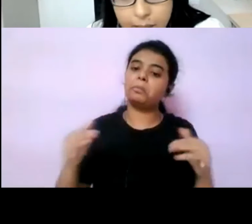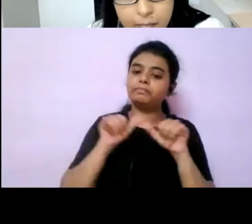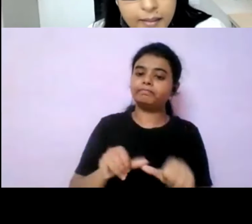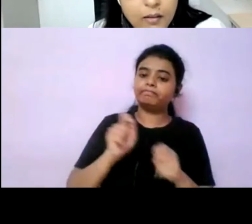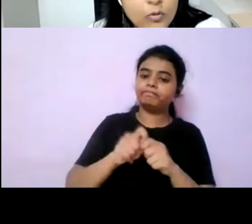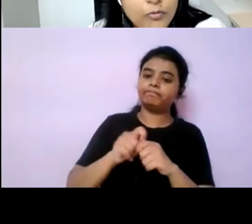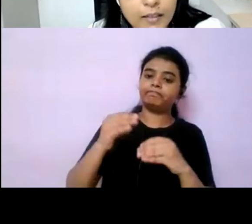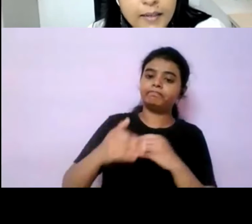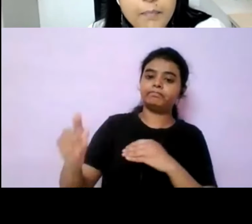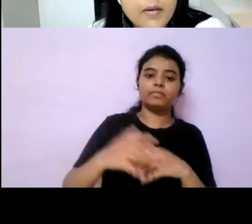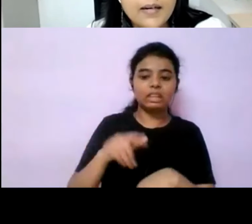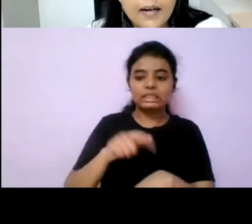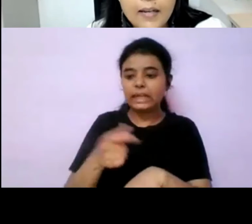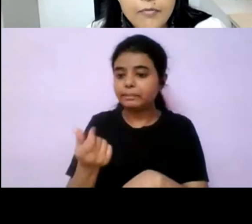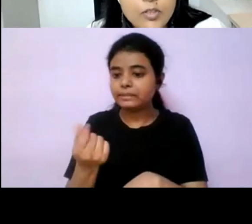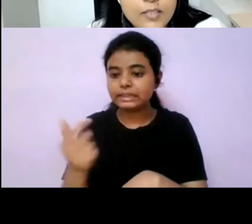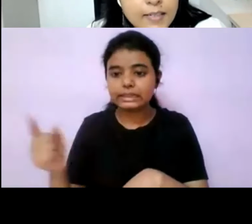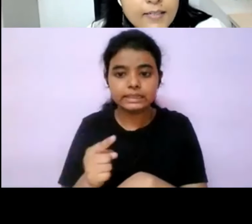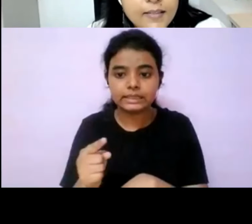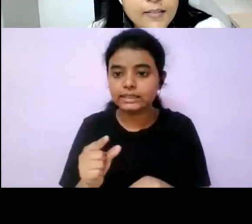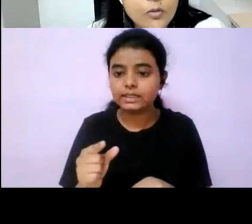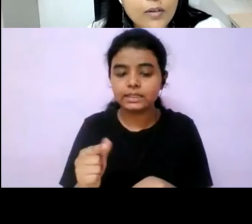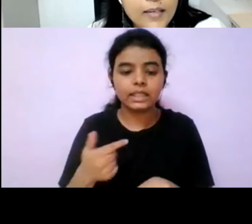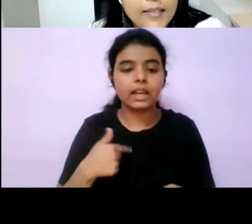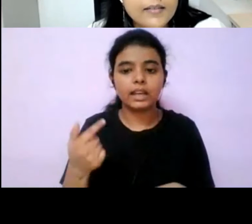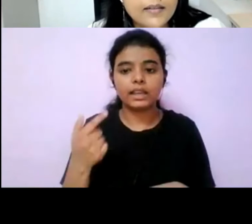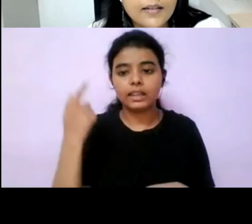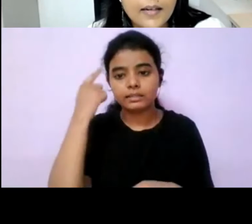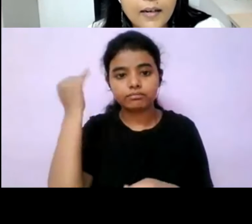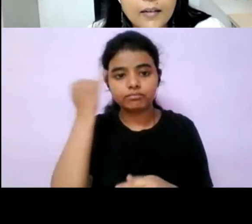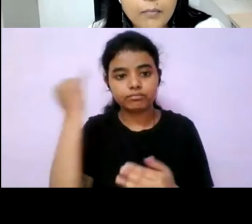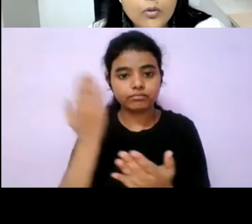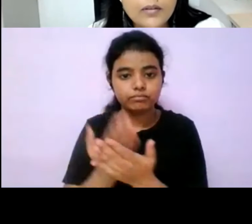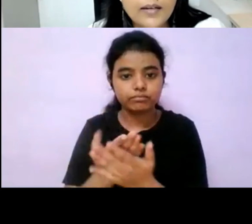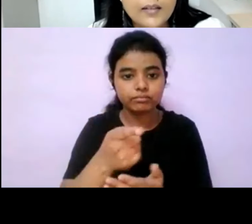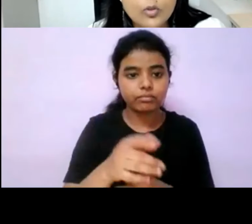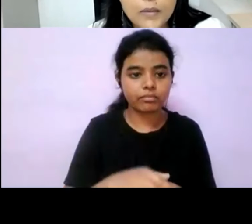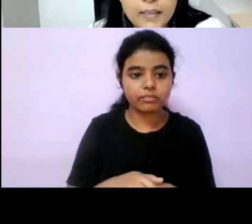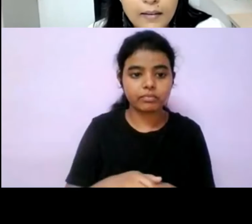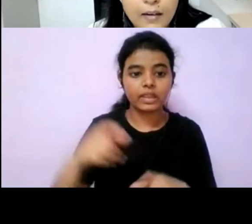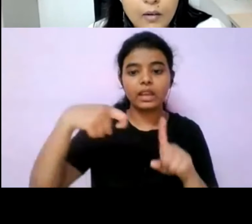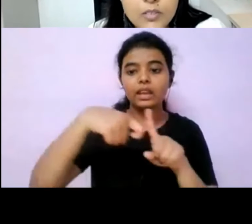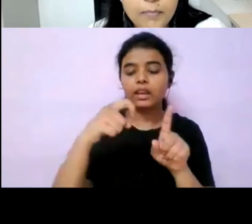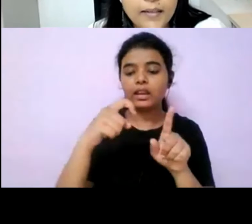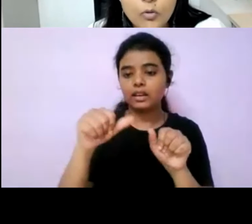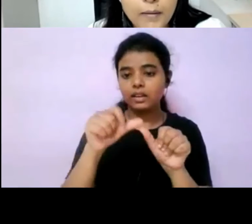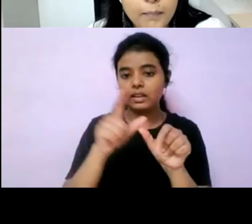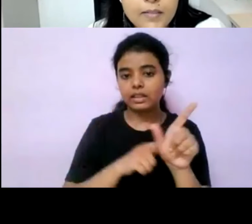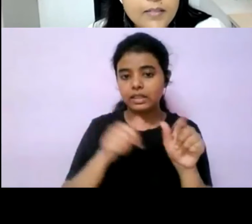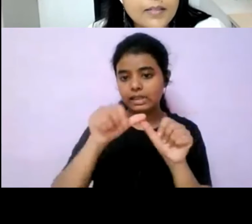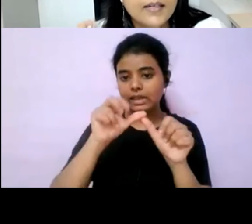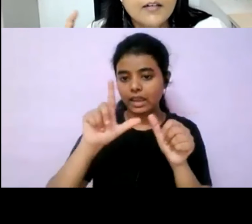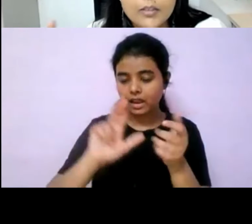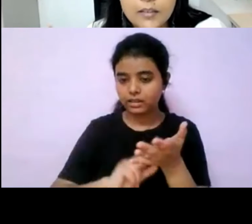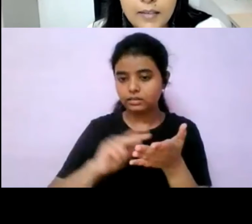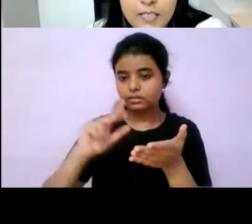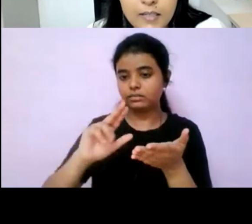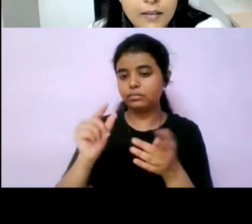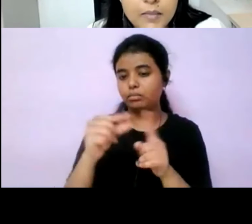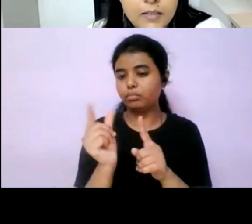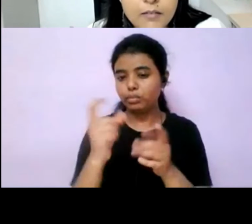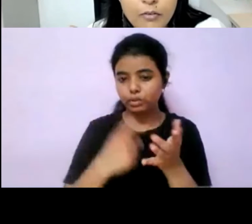because I'm running out of time, I would suggest that you read Kalyanpur and Indumati Rao's background papers for